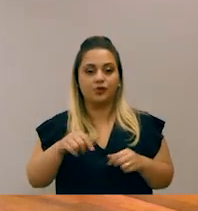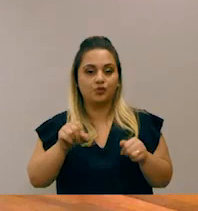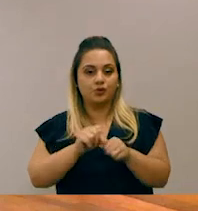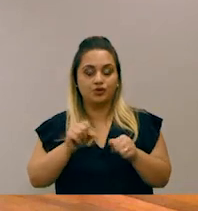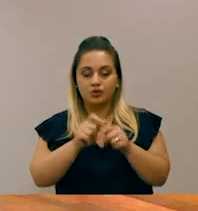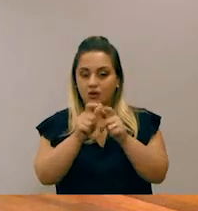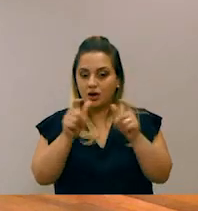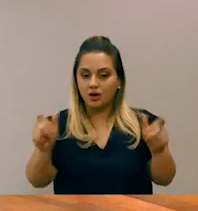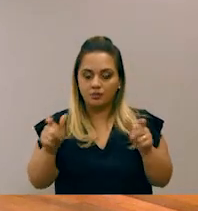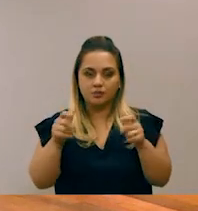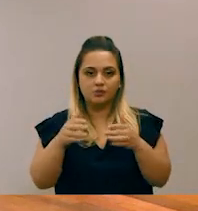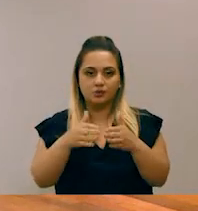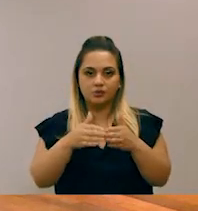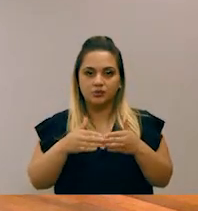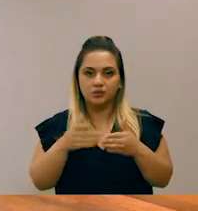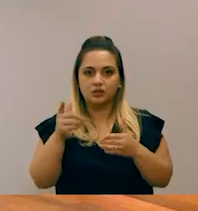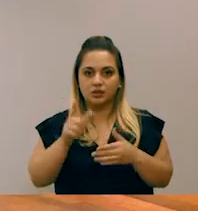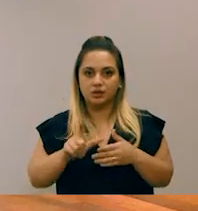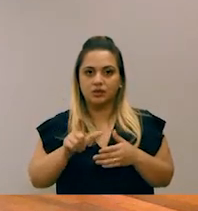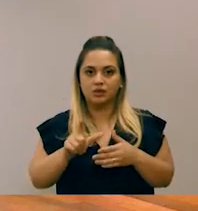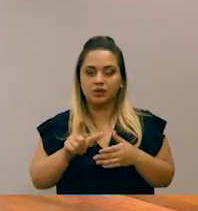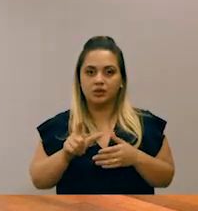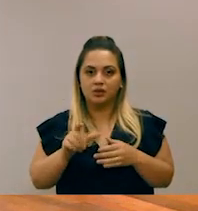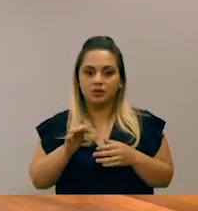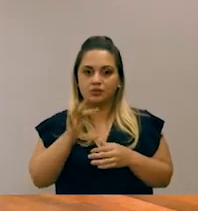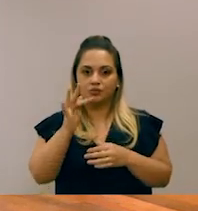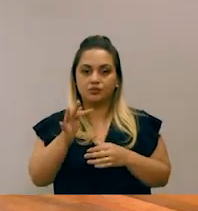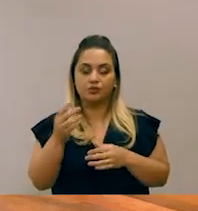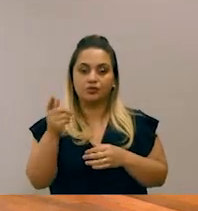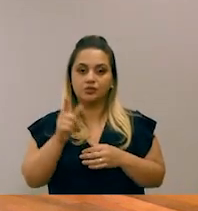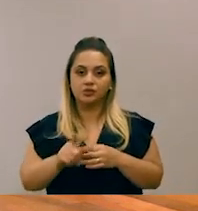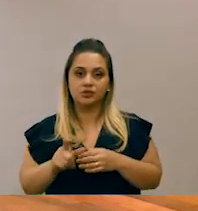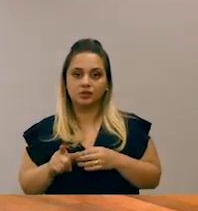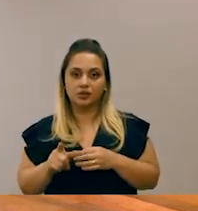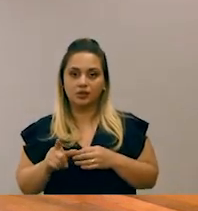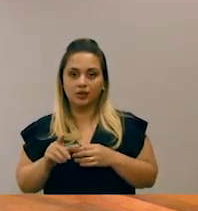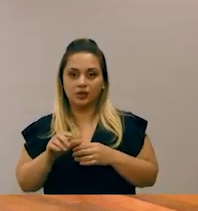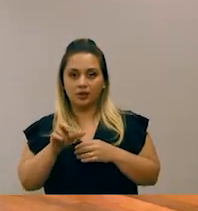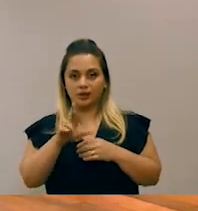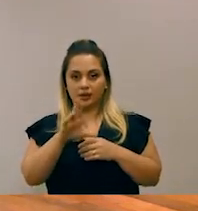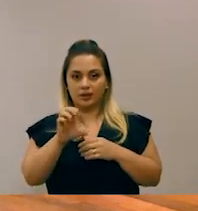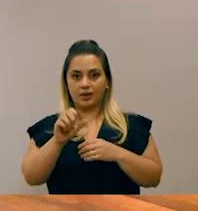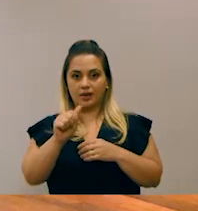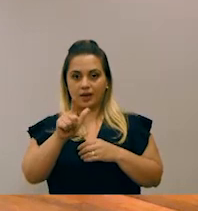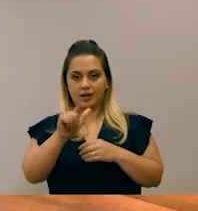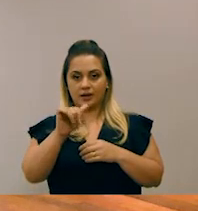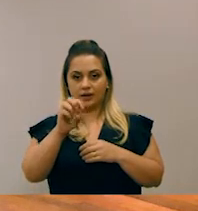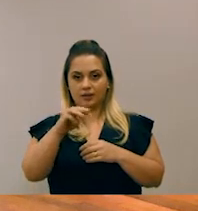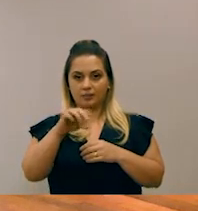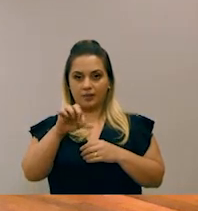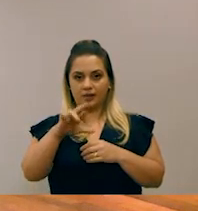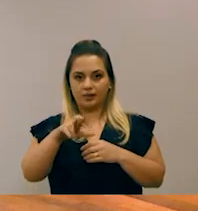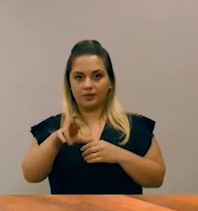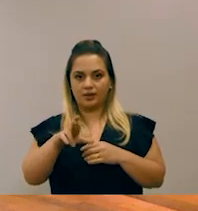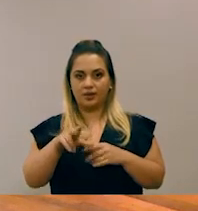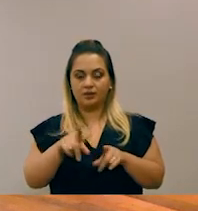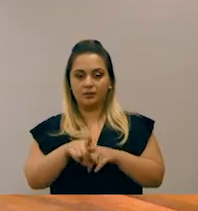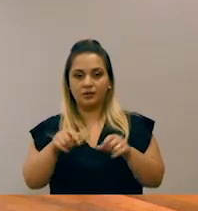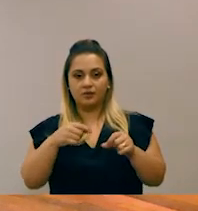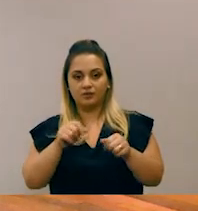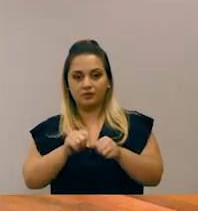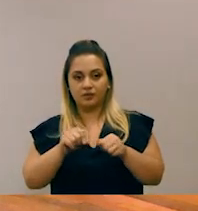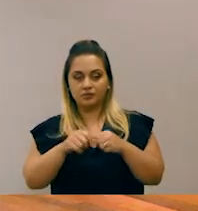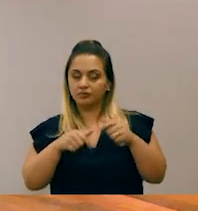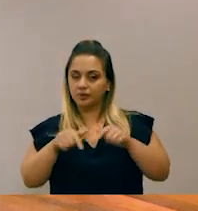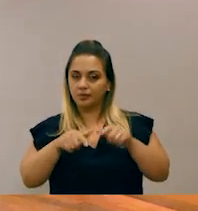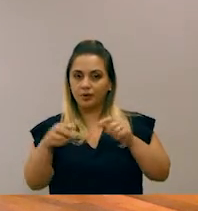comprehensive way to create new petitions in the future so that we can retrofeed the